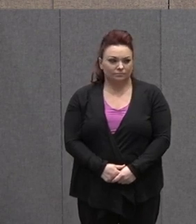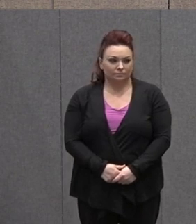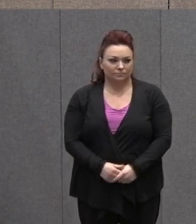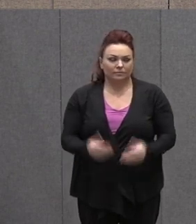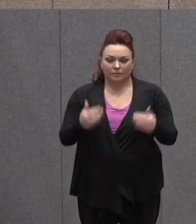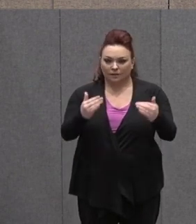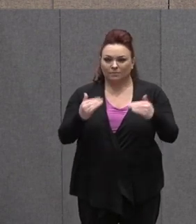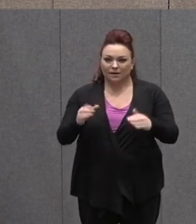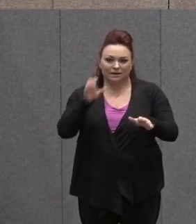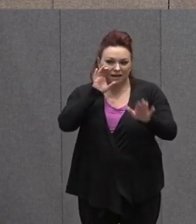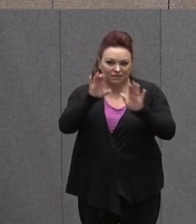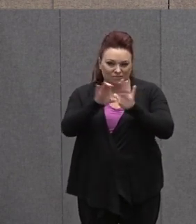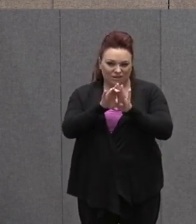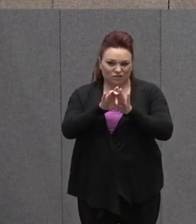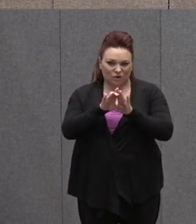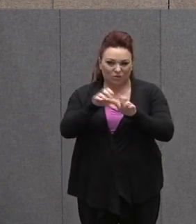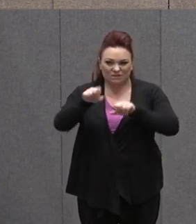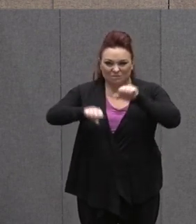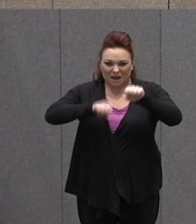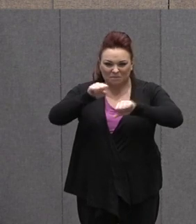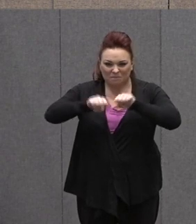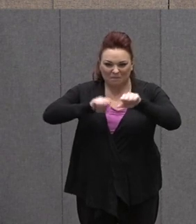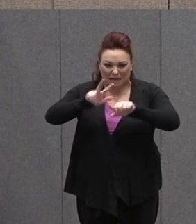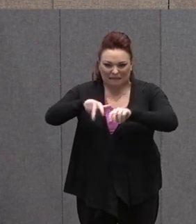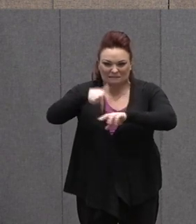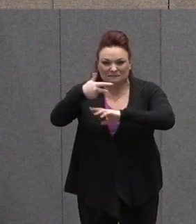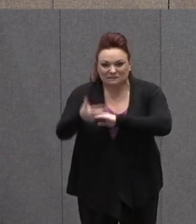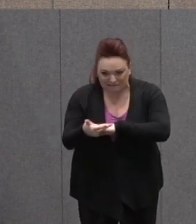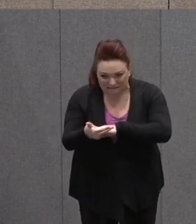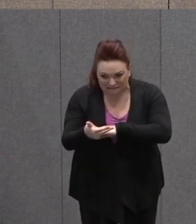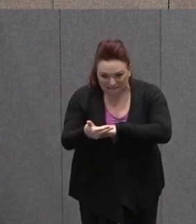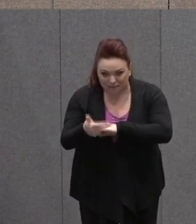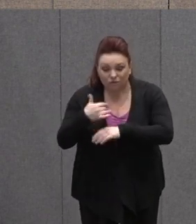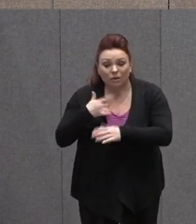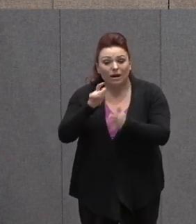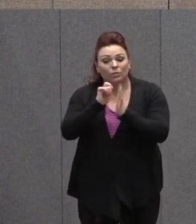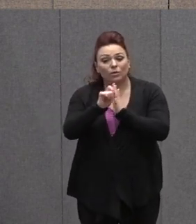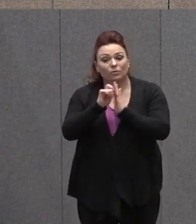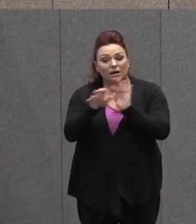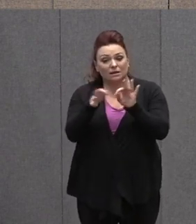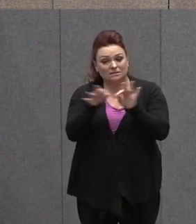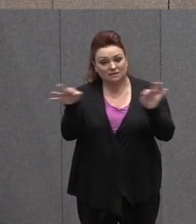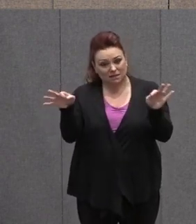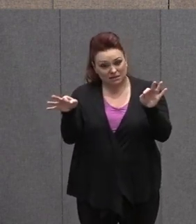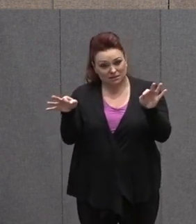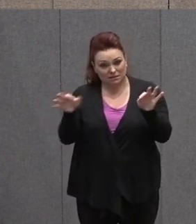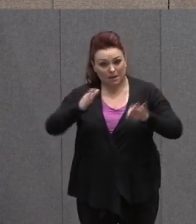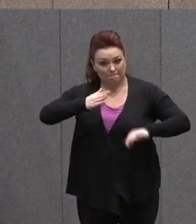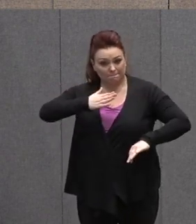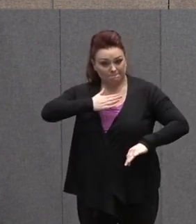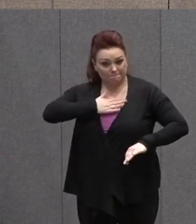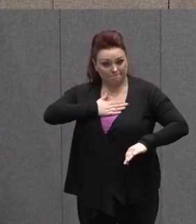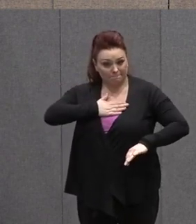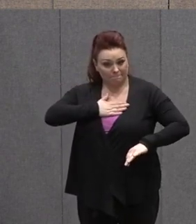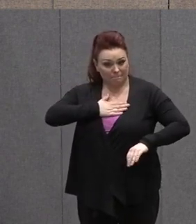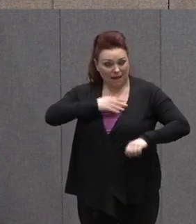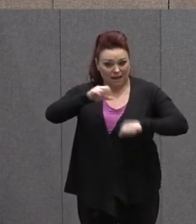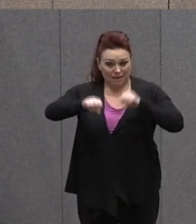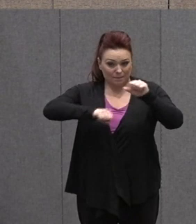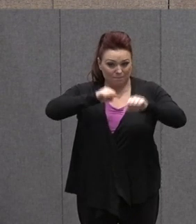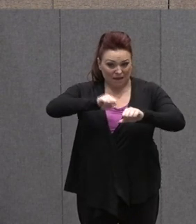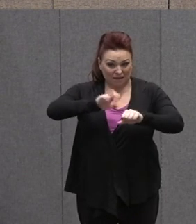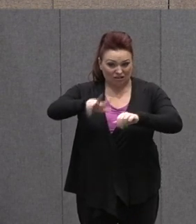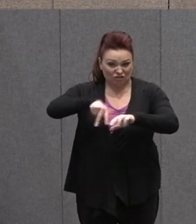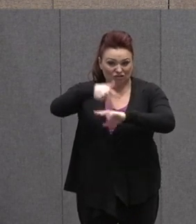My next picture was about my bike crash. So I'm going to write a sentence that said, my bike